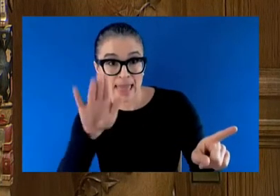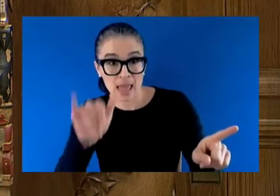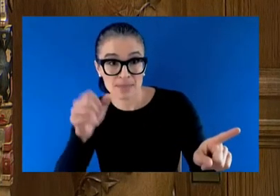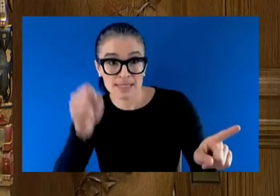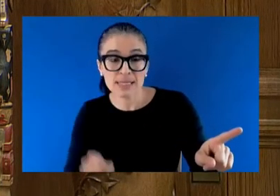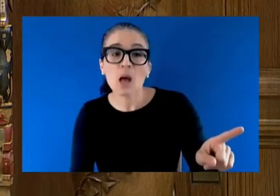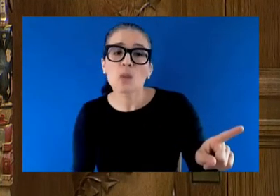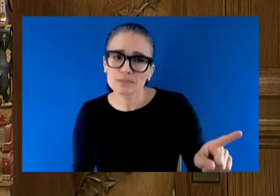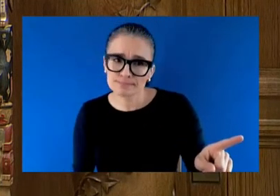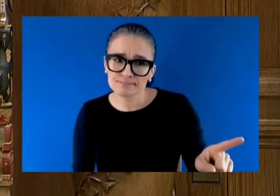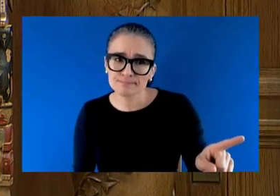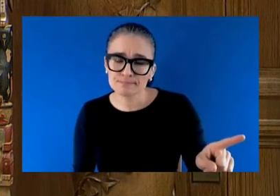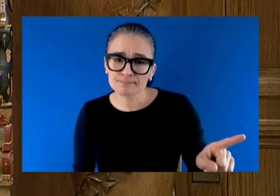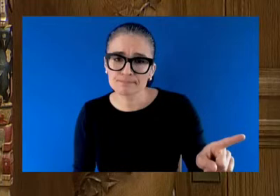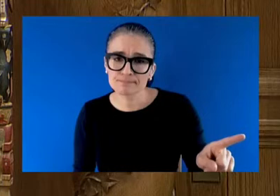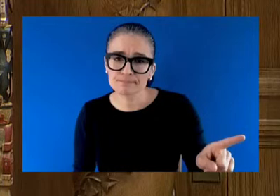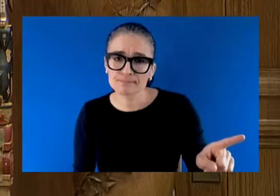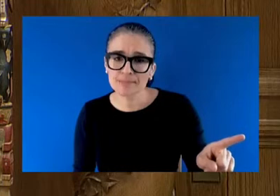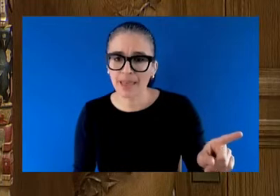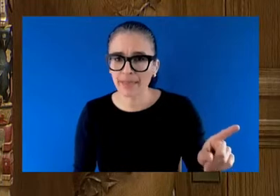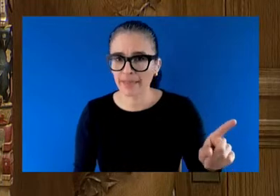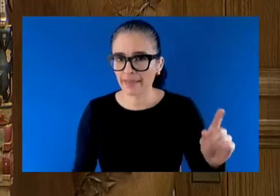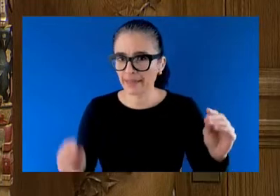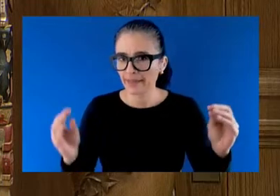It's not funny.